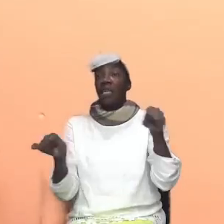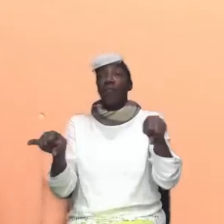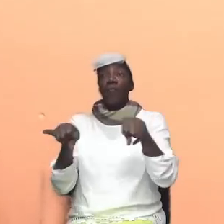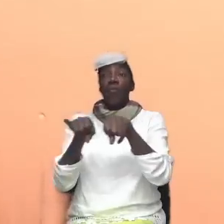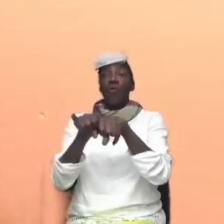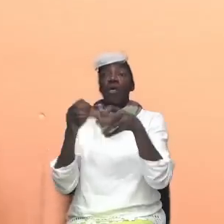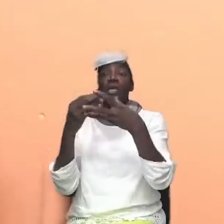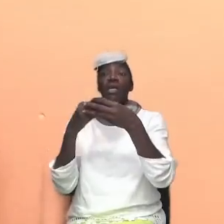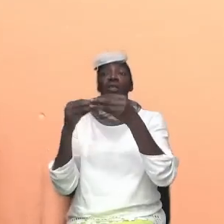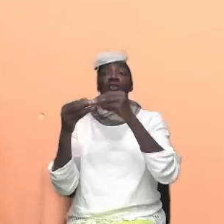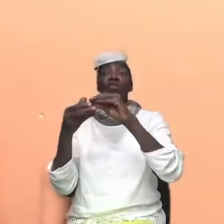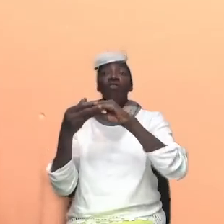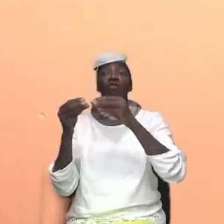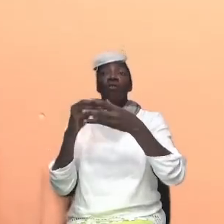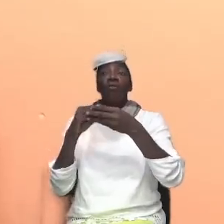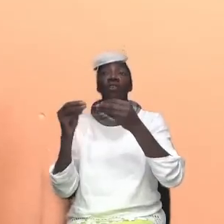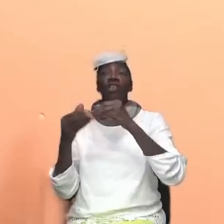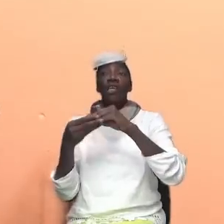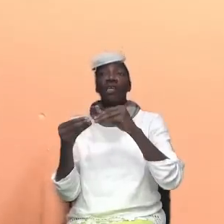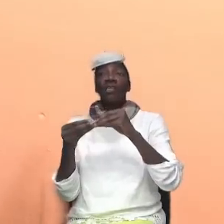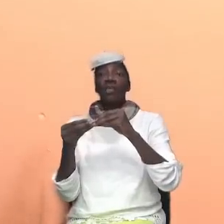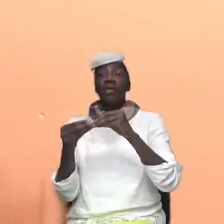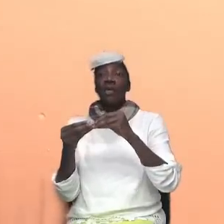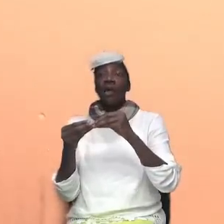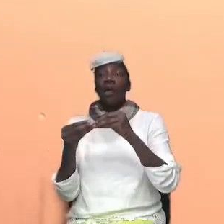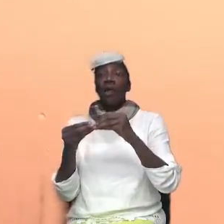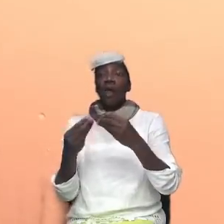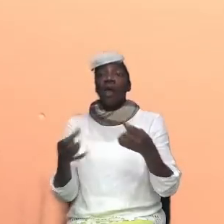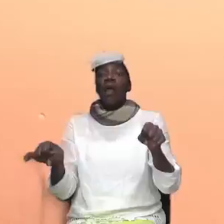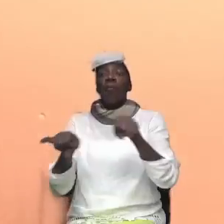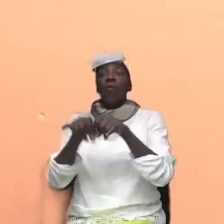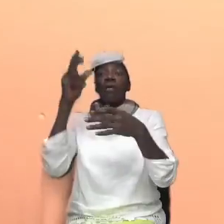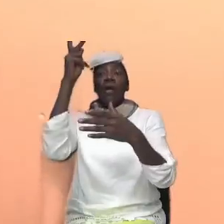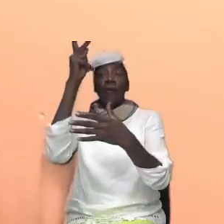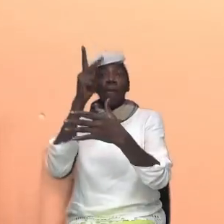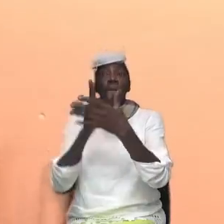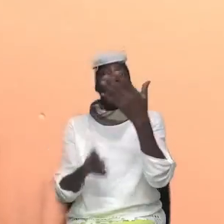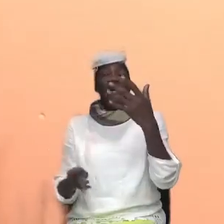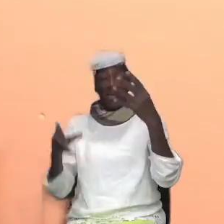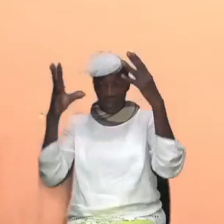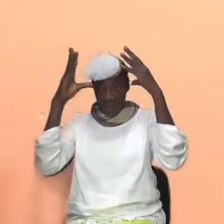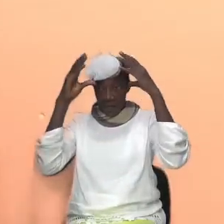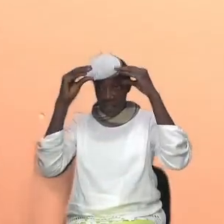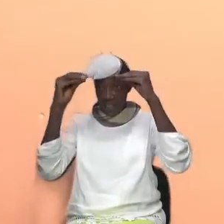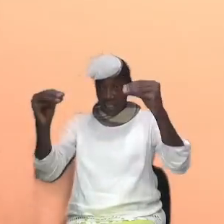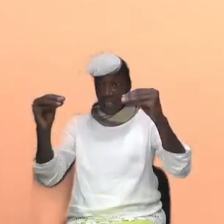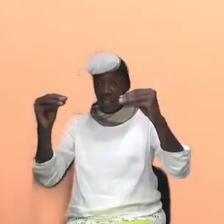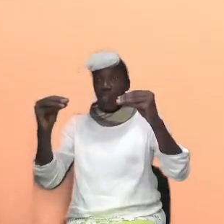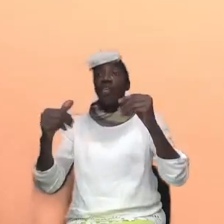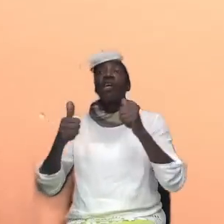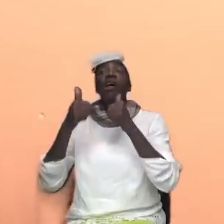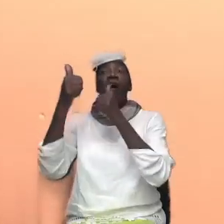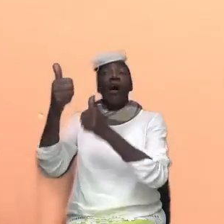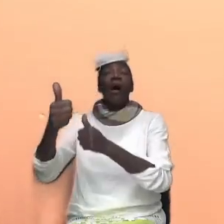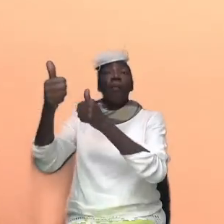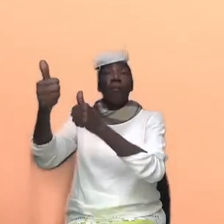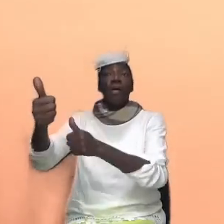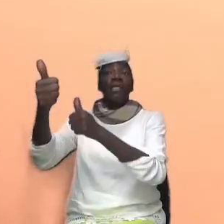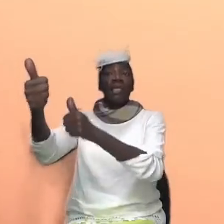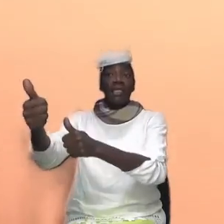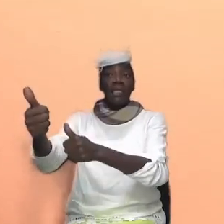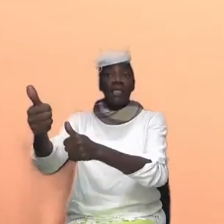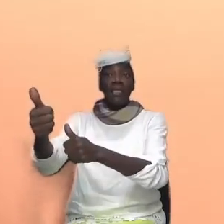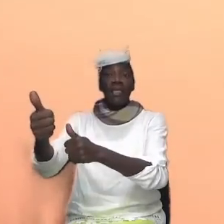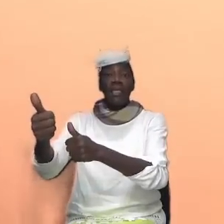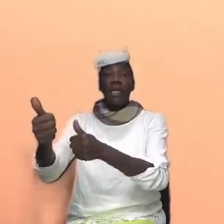matter. It was a critical part, an important part of the teachings of the apostles. And as